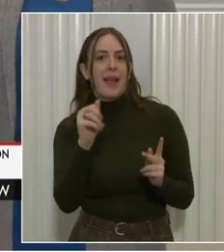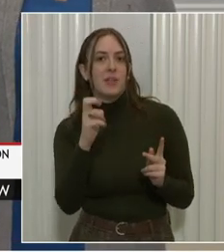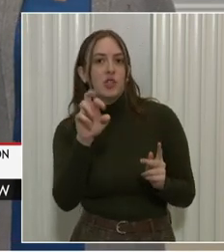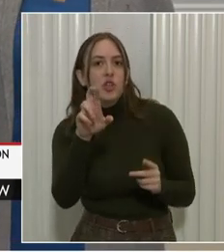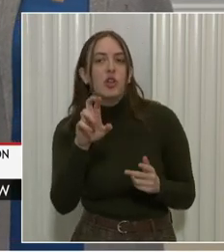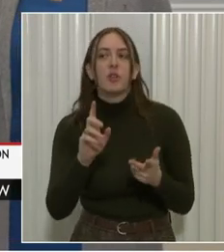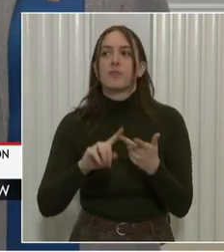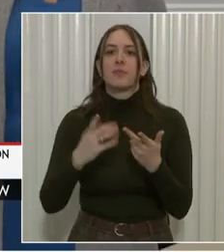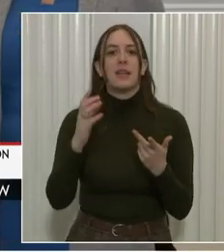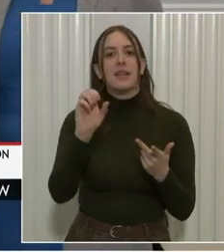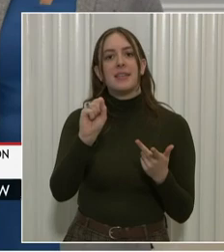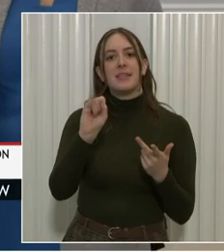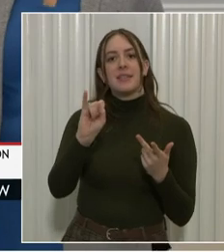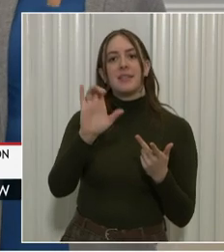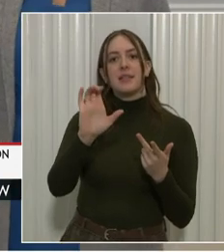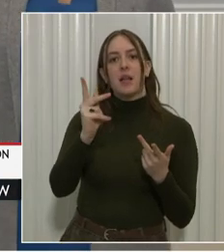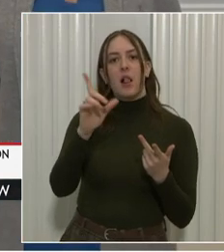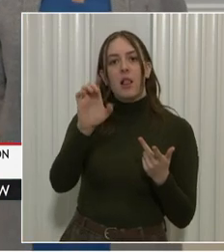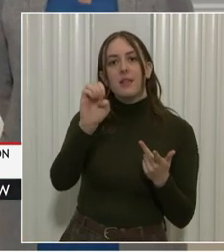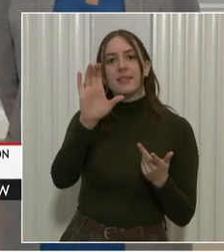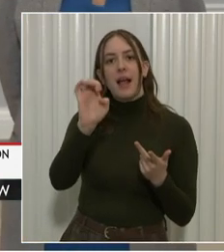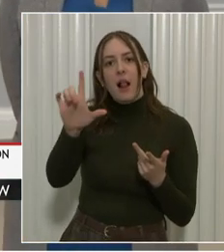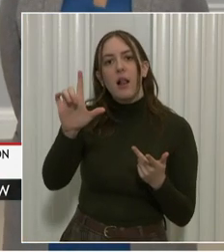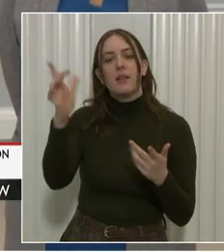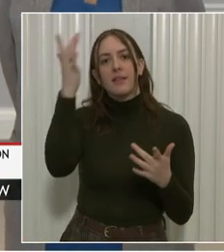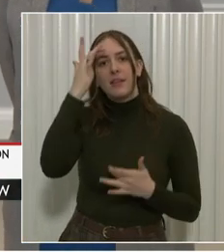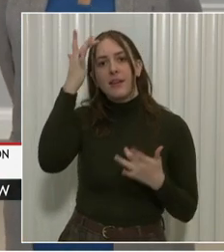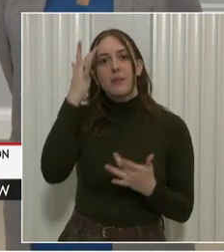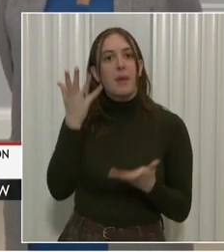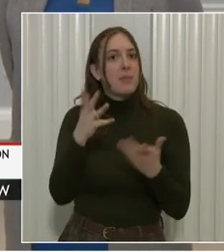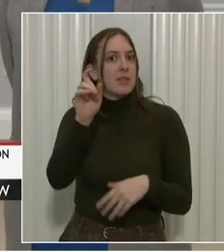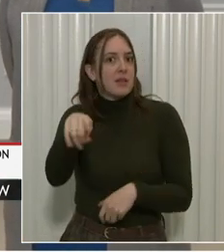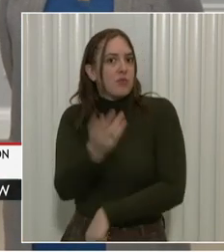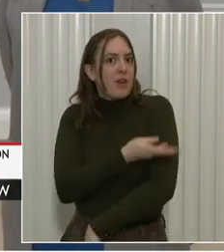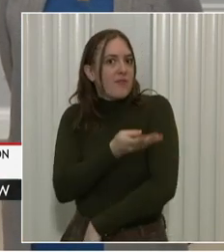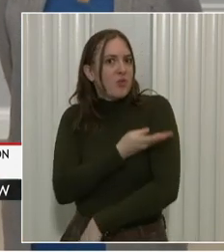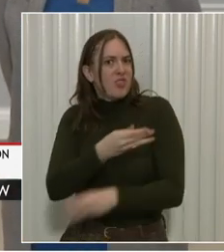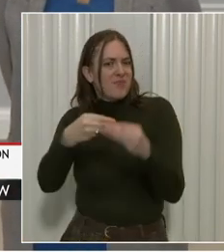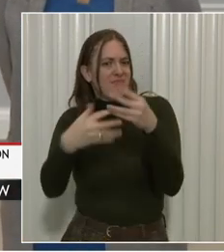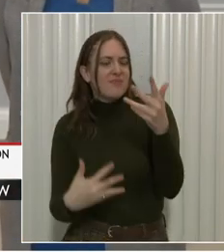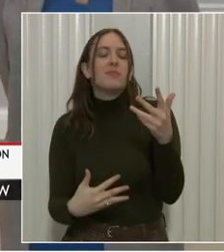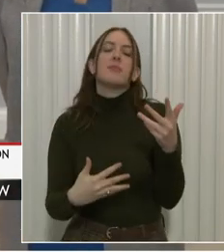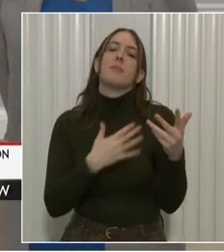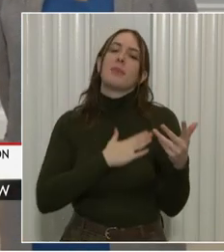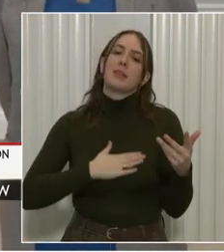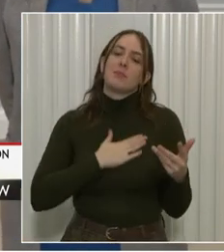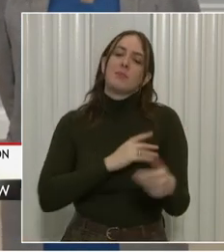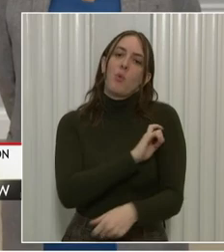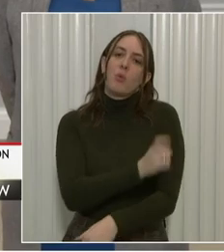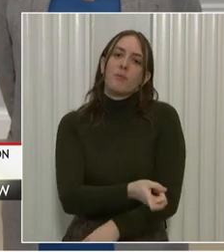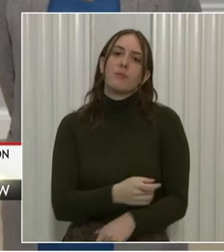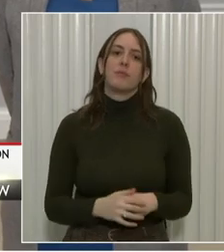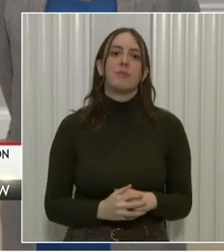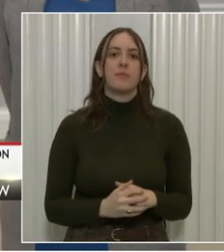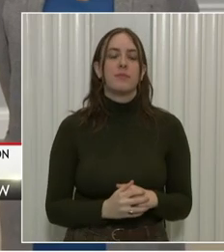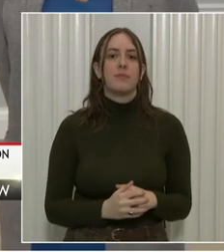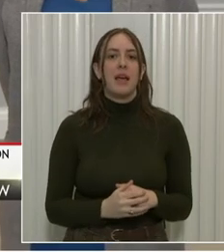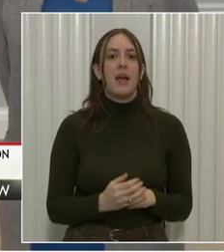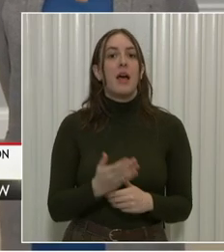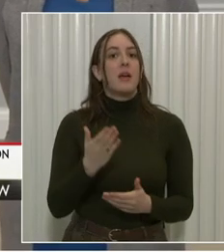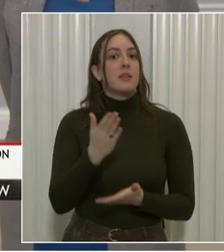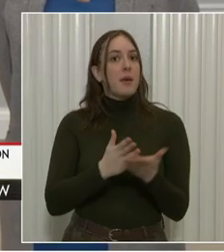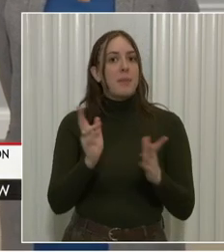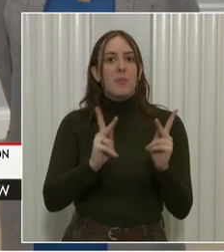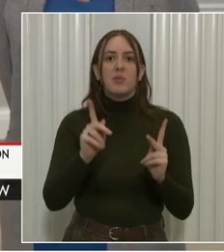sickle cell disease who may need frequent transfusions. Some of these patients, especially those who may require chronic